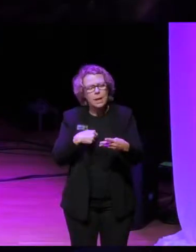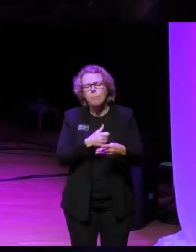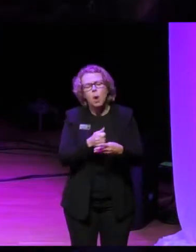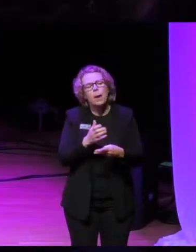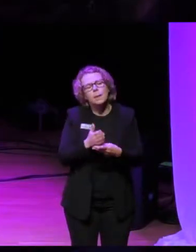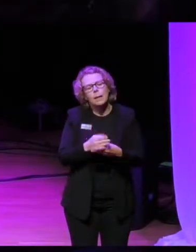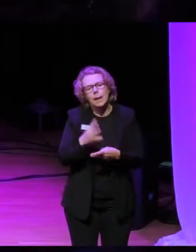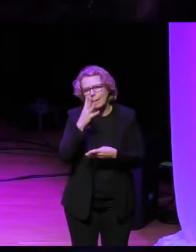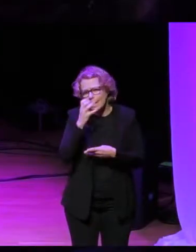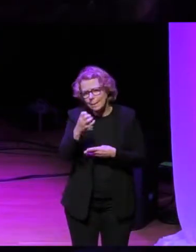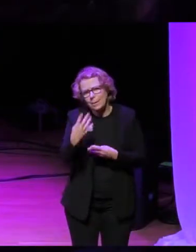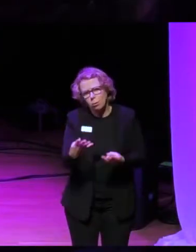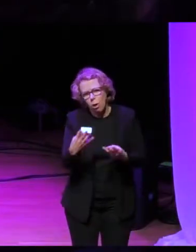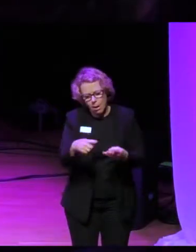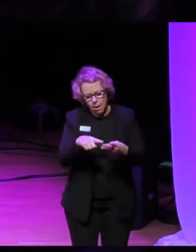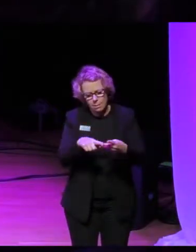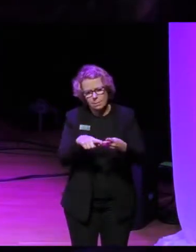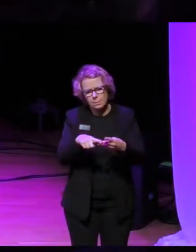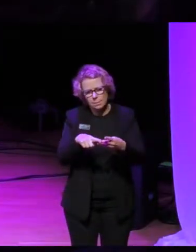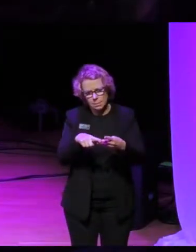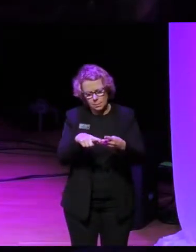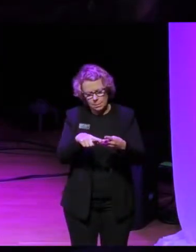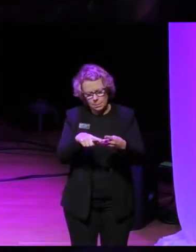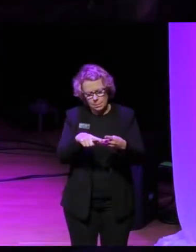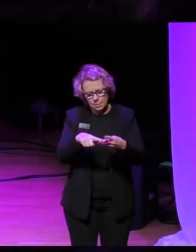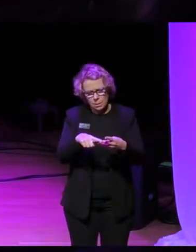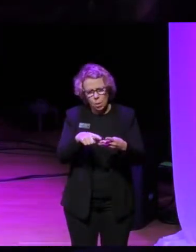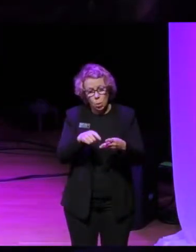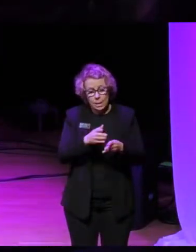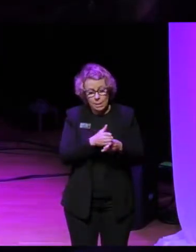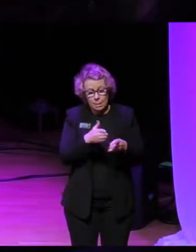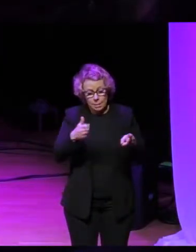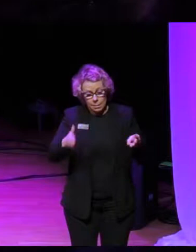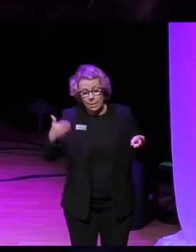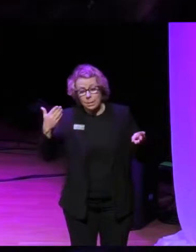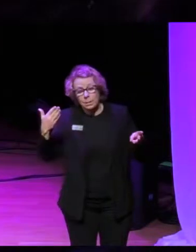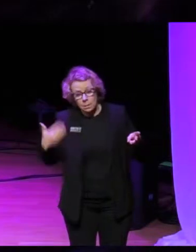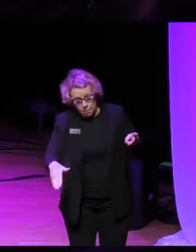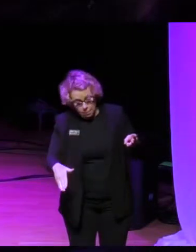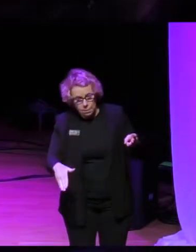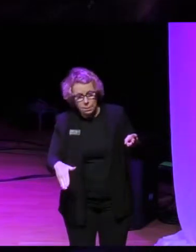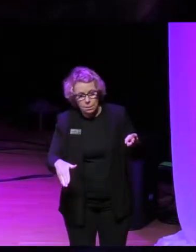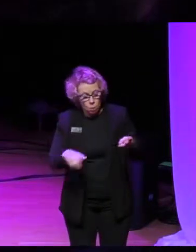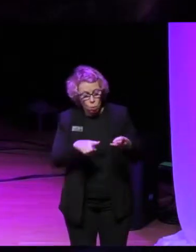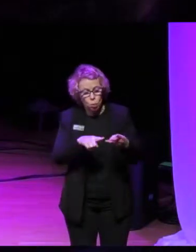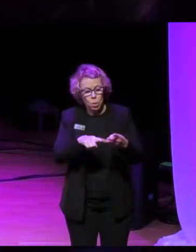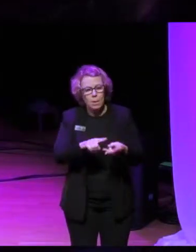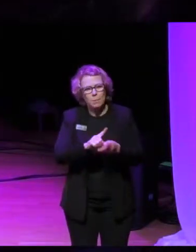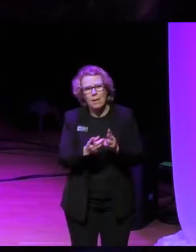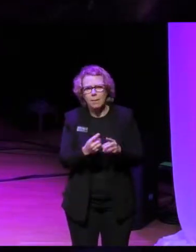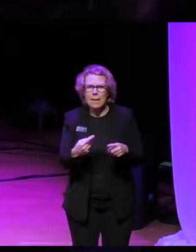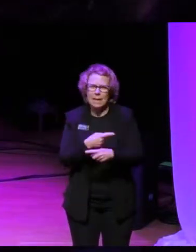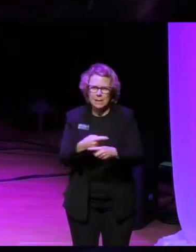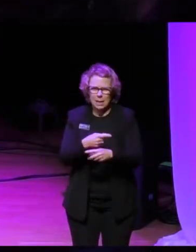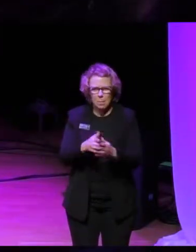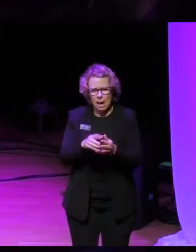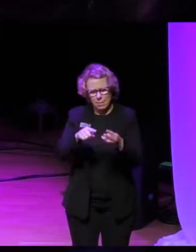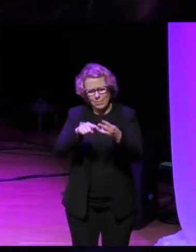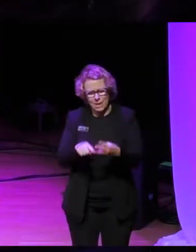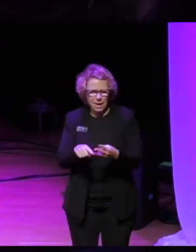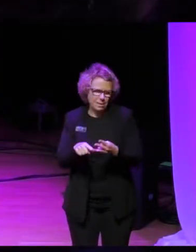days. And when that period expired, the administration replaced it with a third one. So even though,